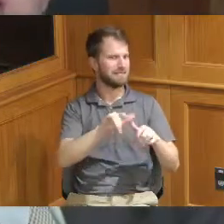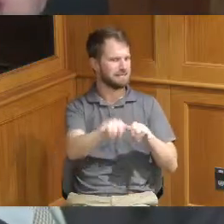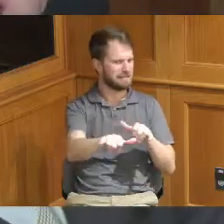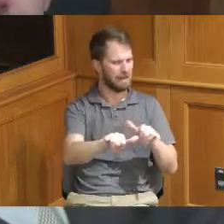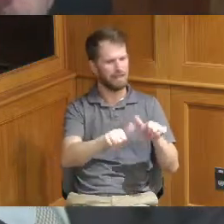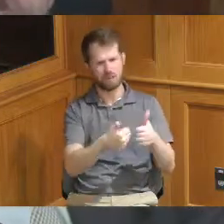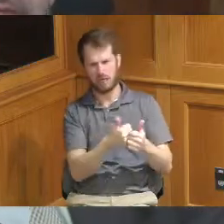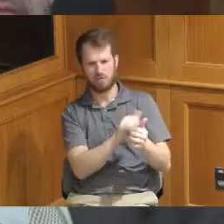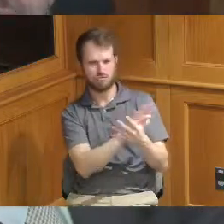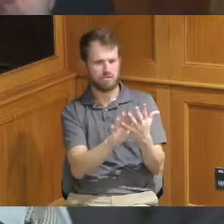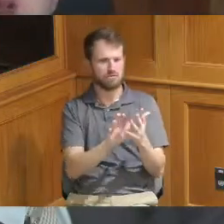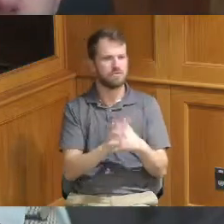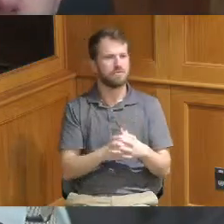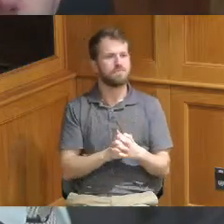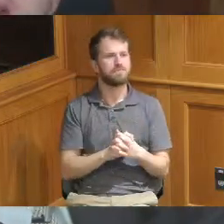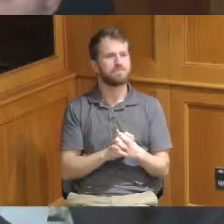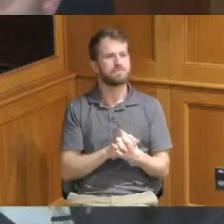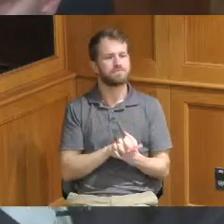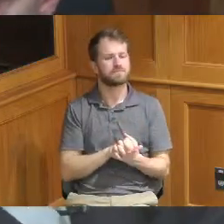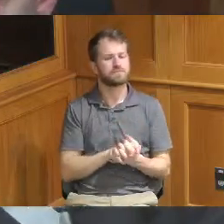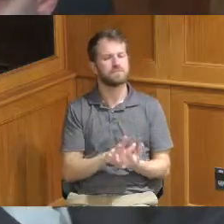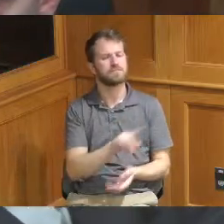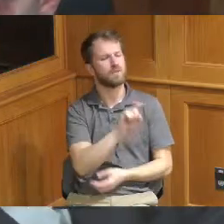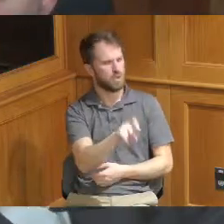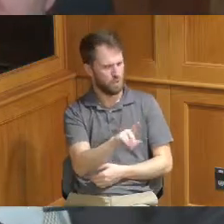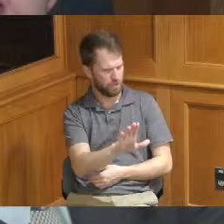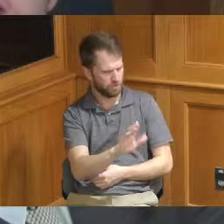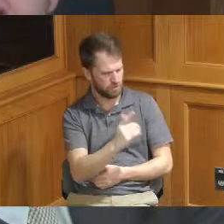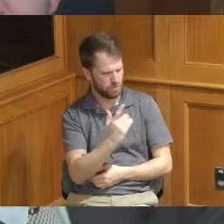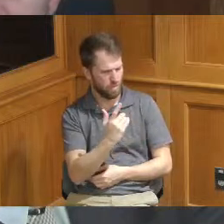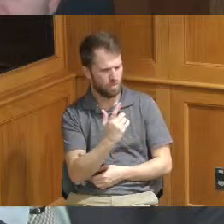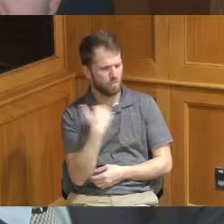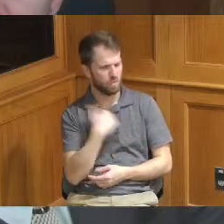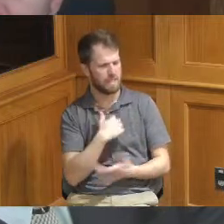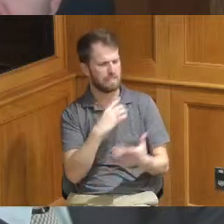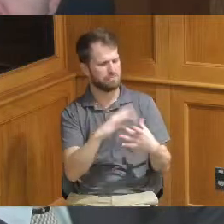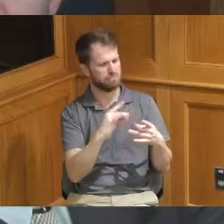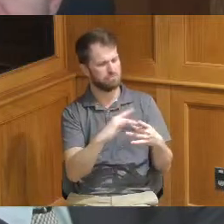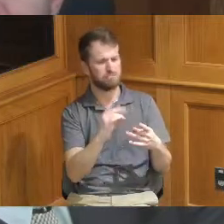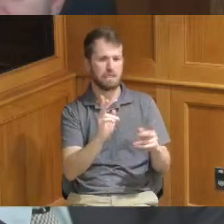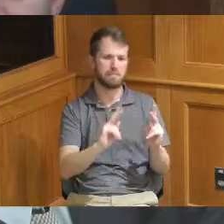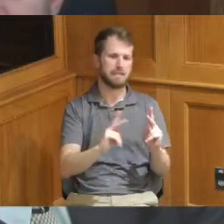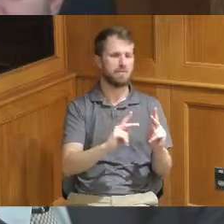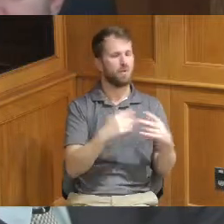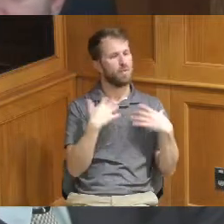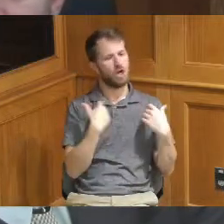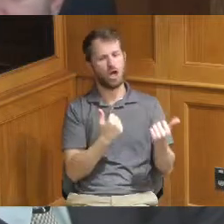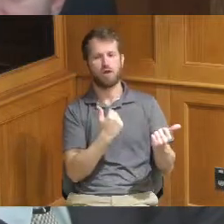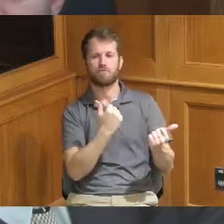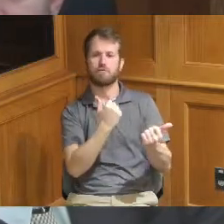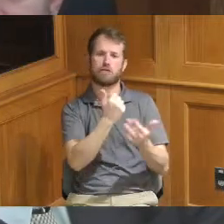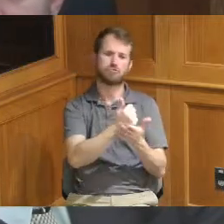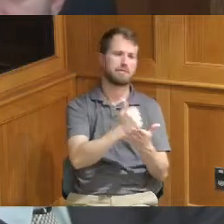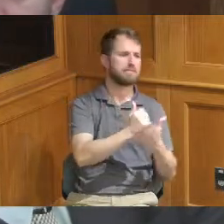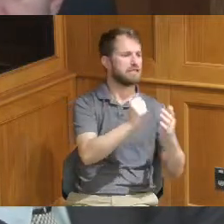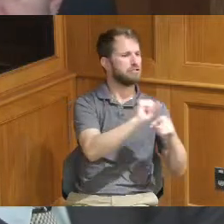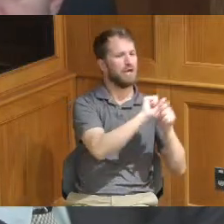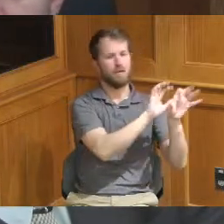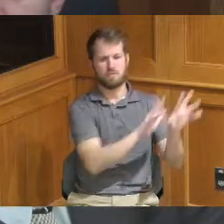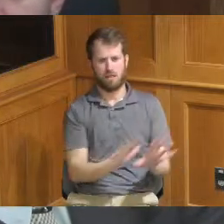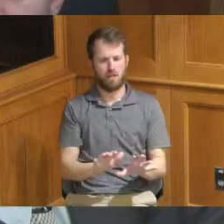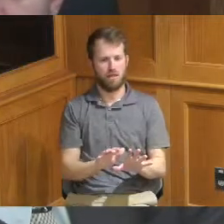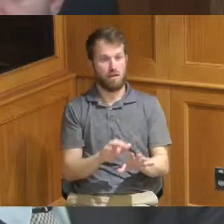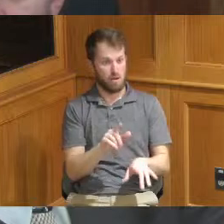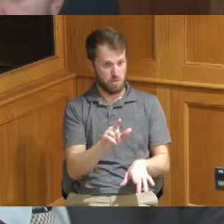are. Can I ask you, when we talk about people in recovery and getting to treatment and getting to jobs, are you guys on